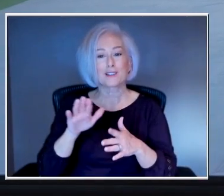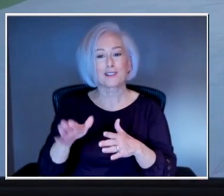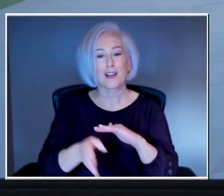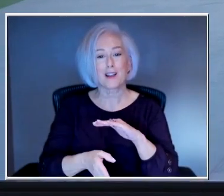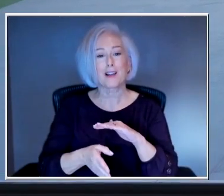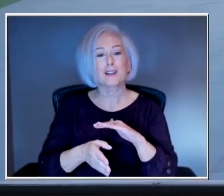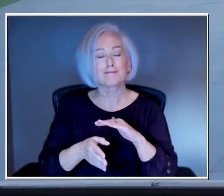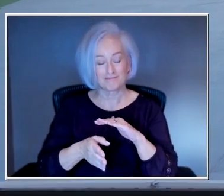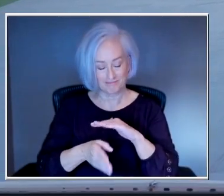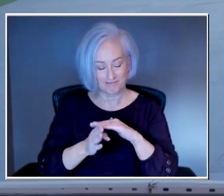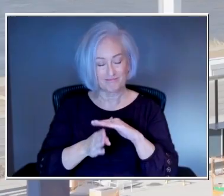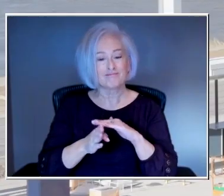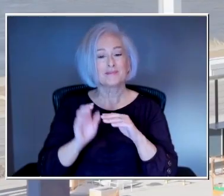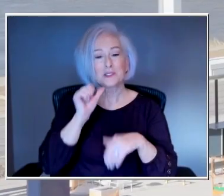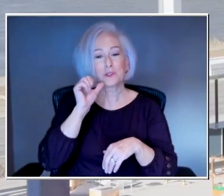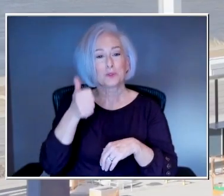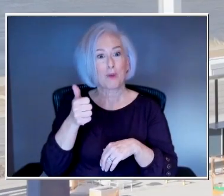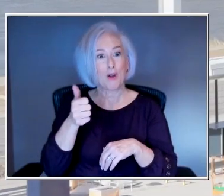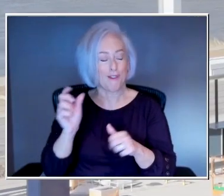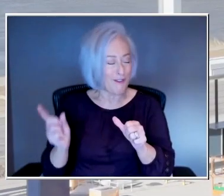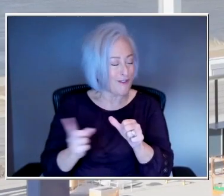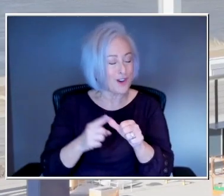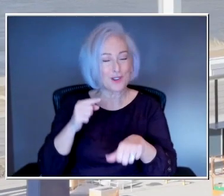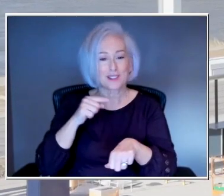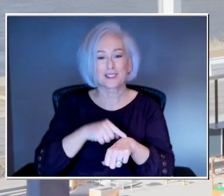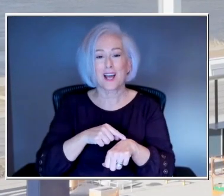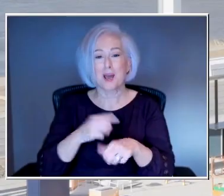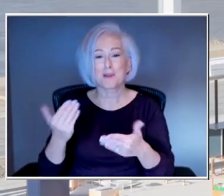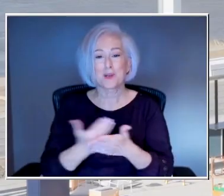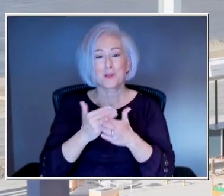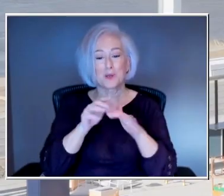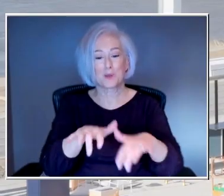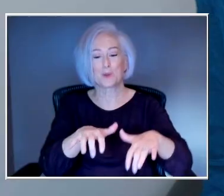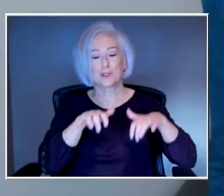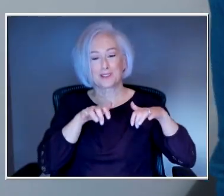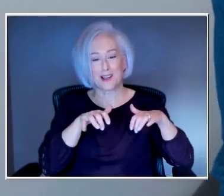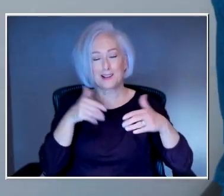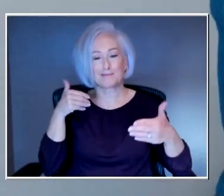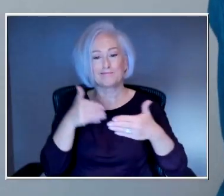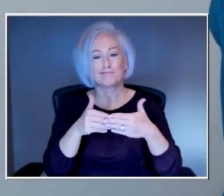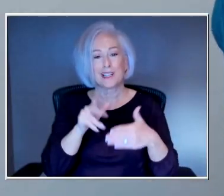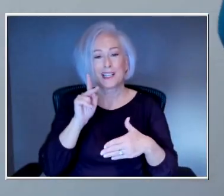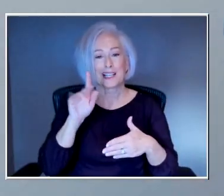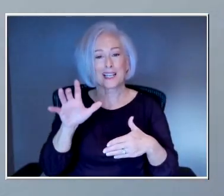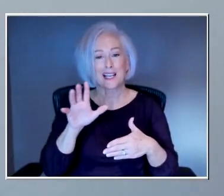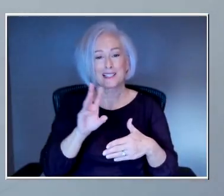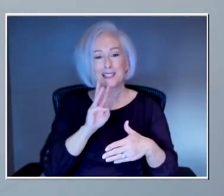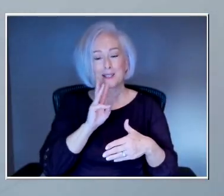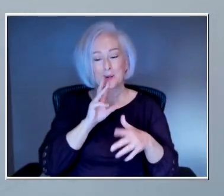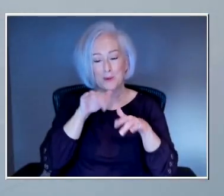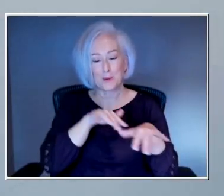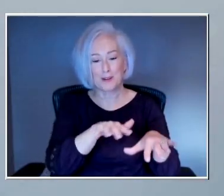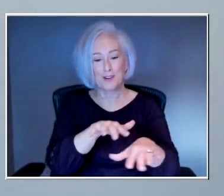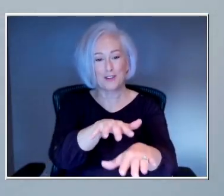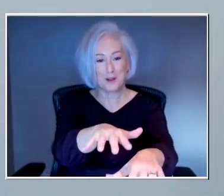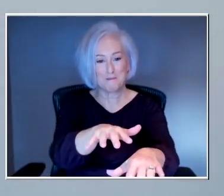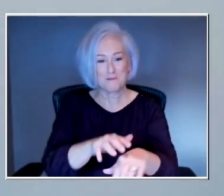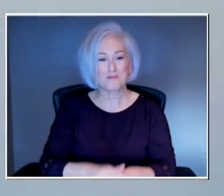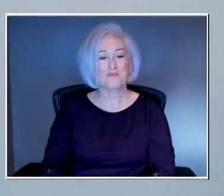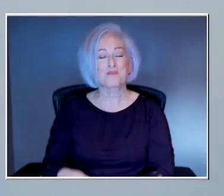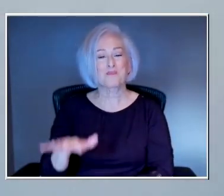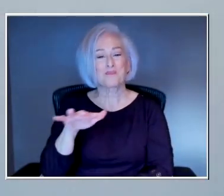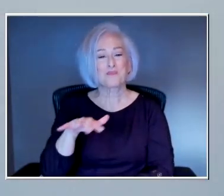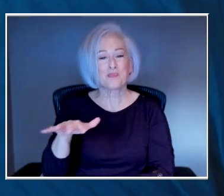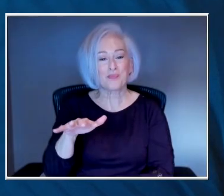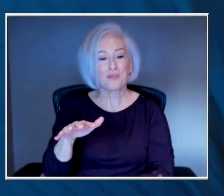in the brand new stadium at Kansas City's Riverfront. Also new, this is the first season where the University of Kansas Health System is the official